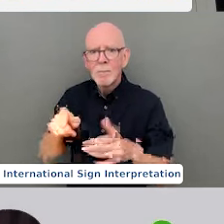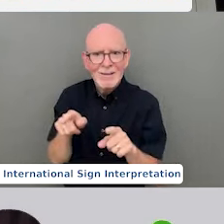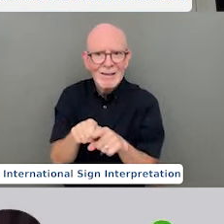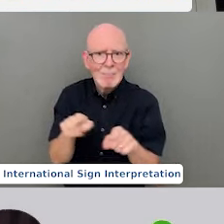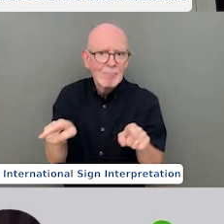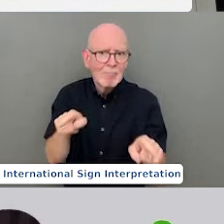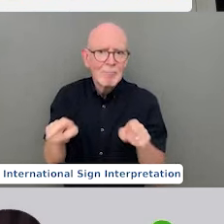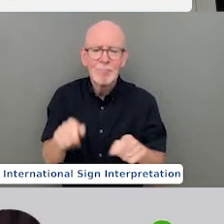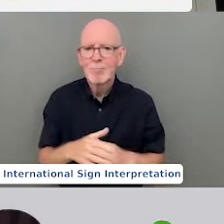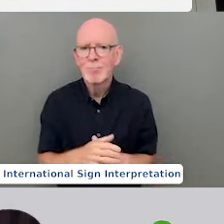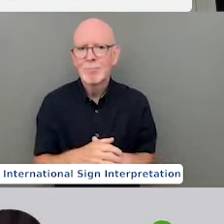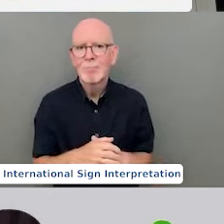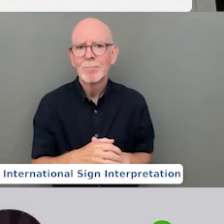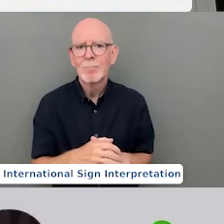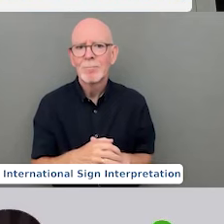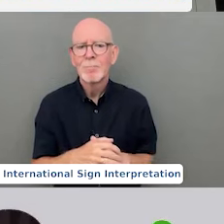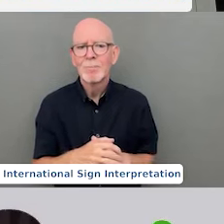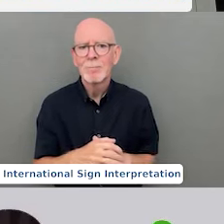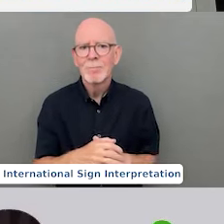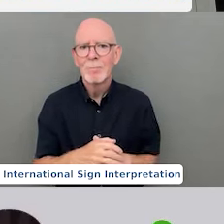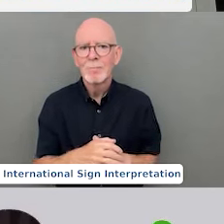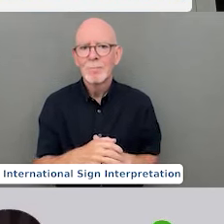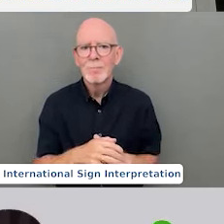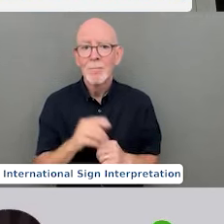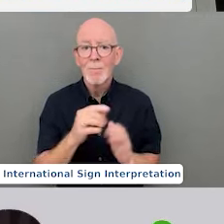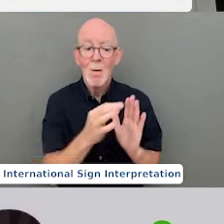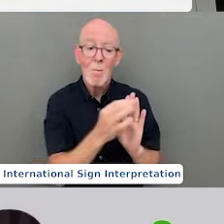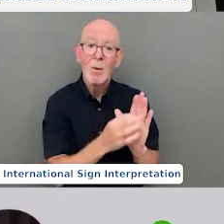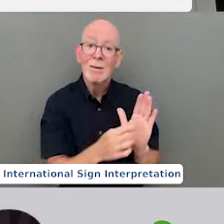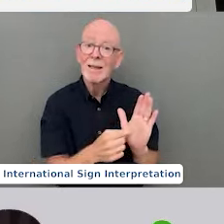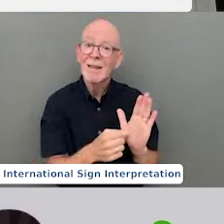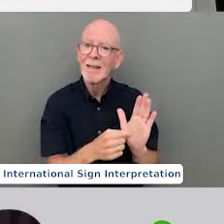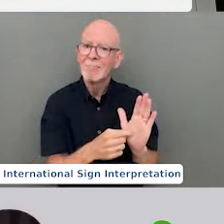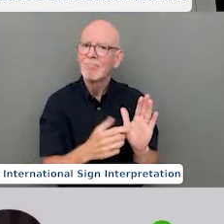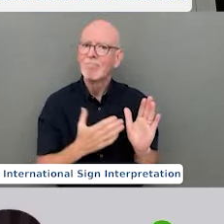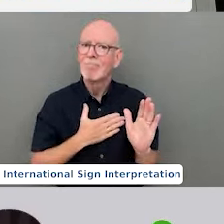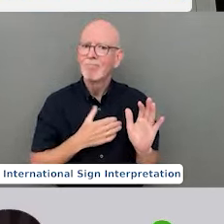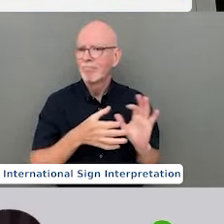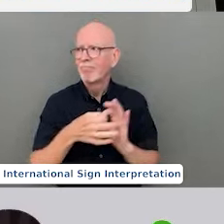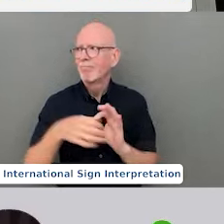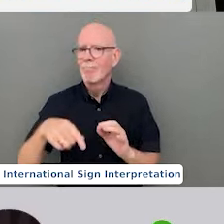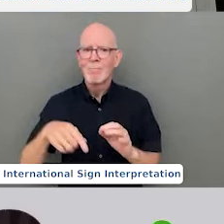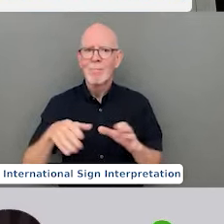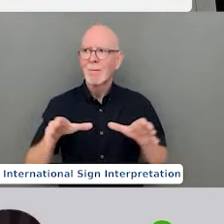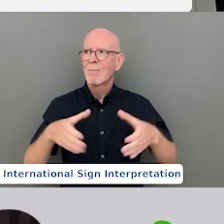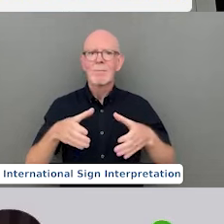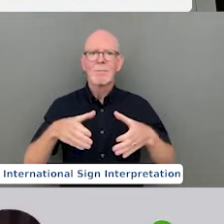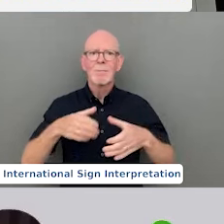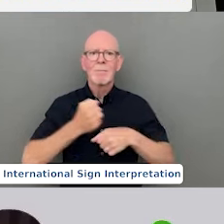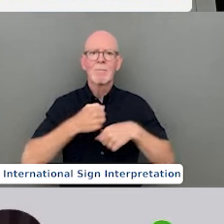The capacity building, and we also work with the friendly environment, with the ecosystem at the same